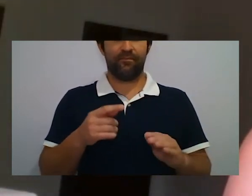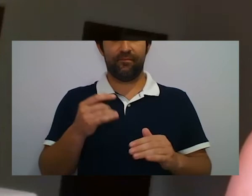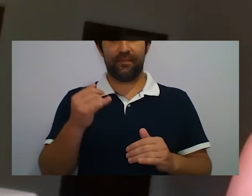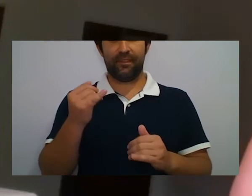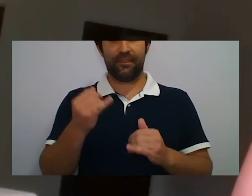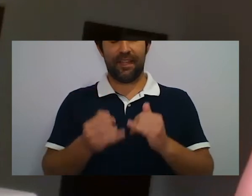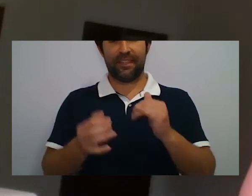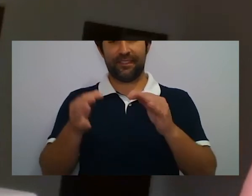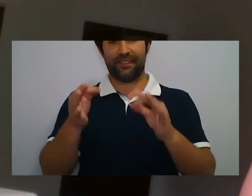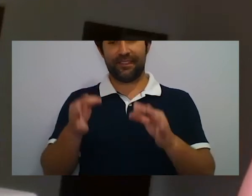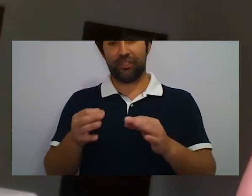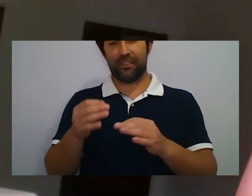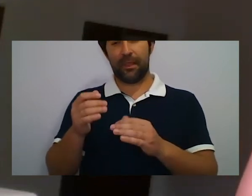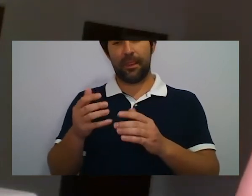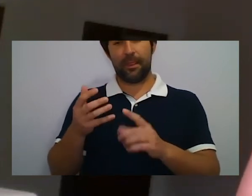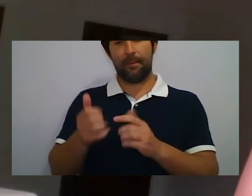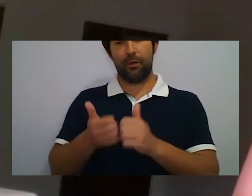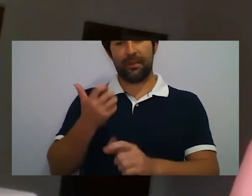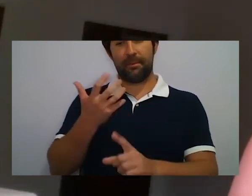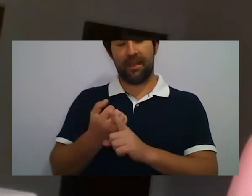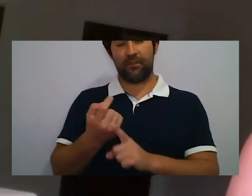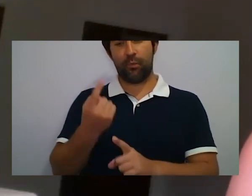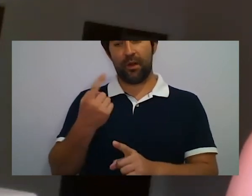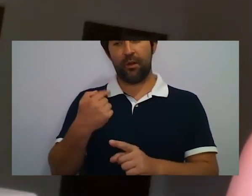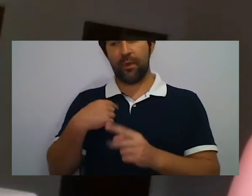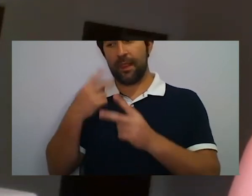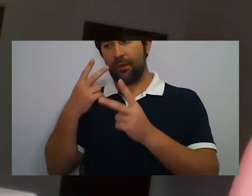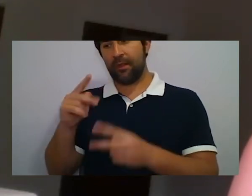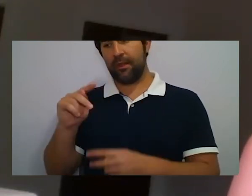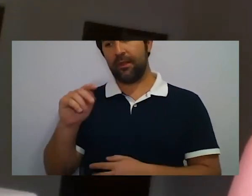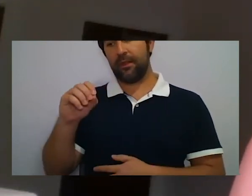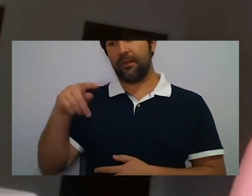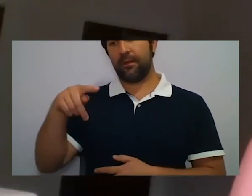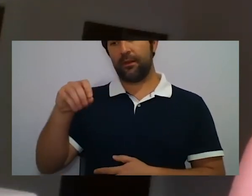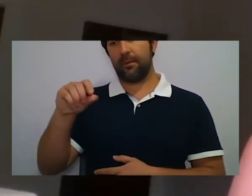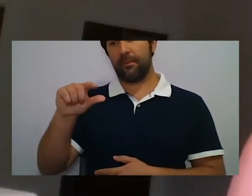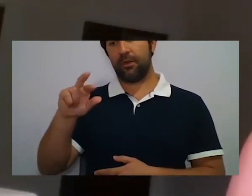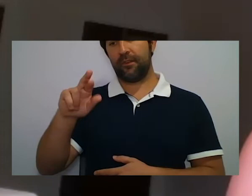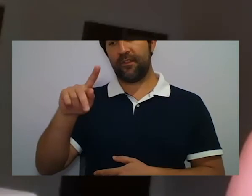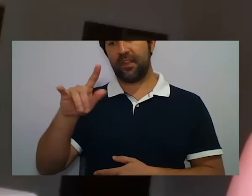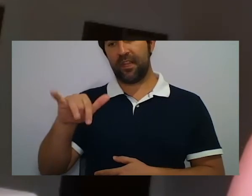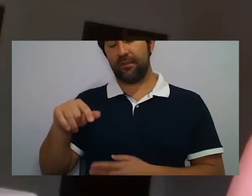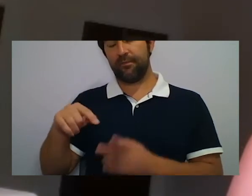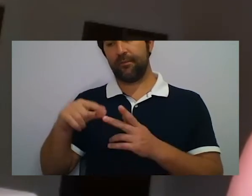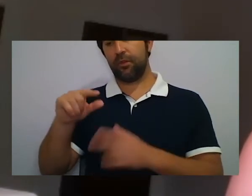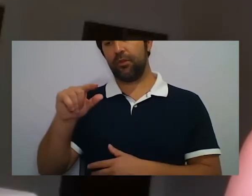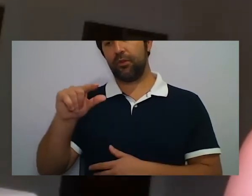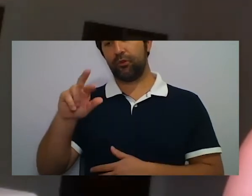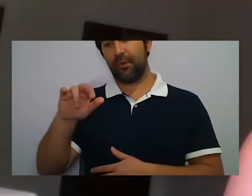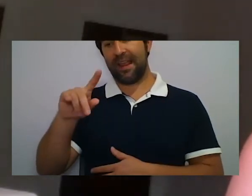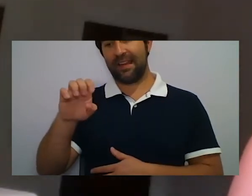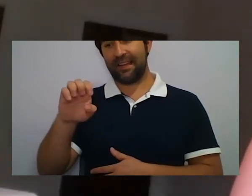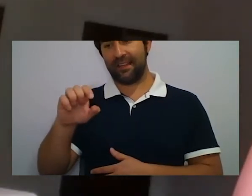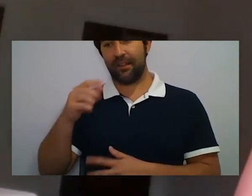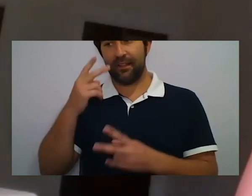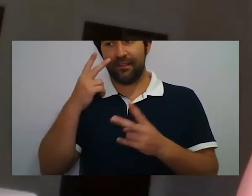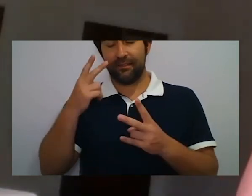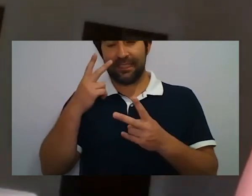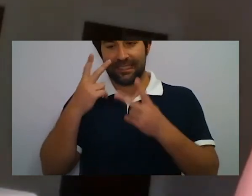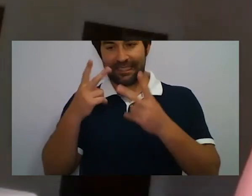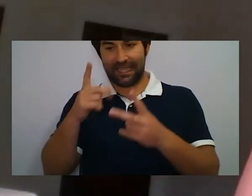little bit of care and feeding. And so fortunately, David was a part of a activity that we did a few years ago, where we